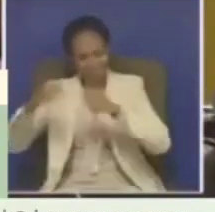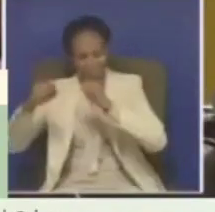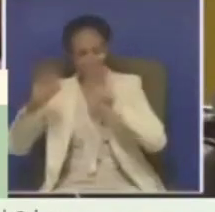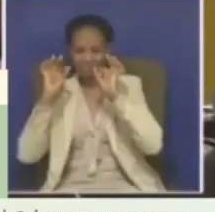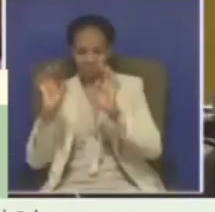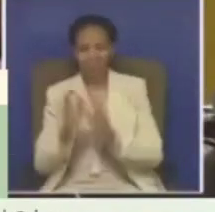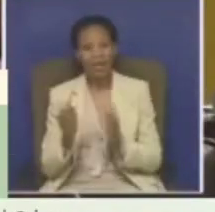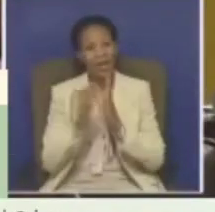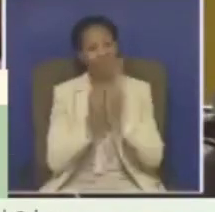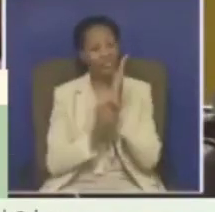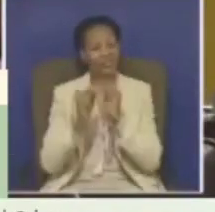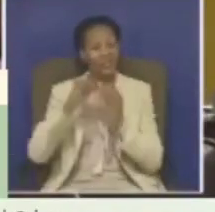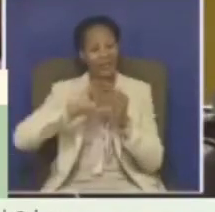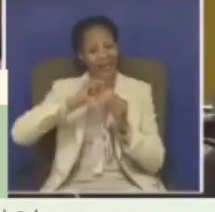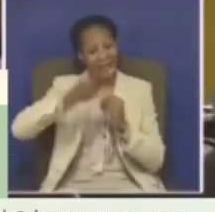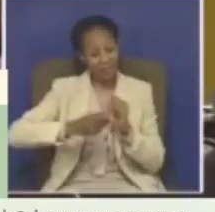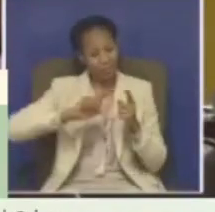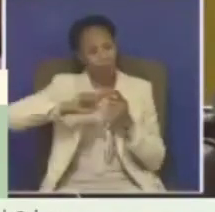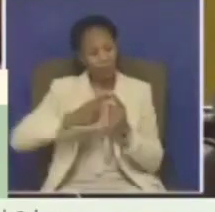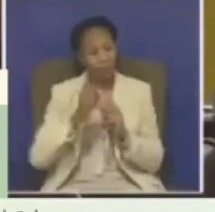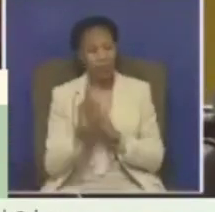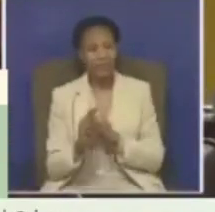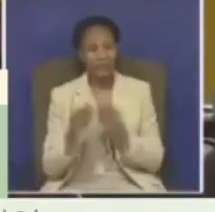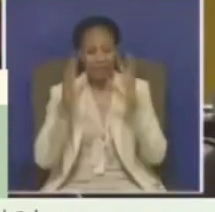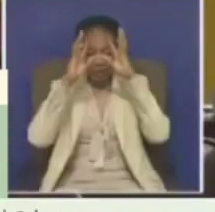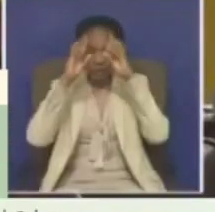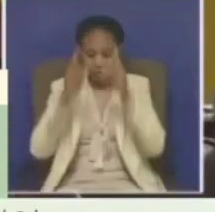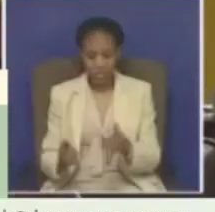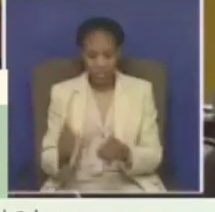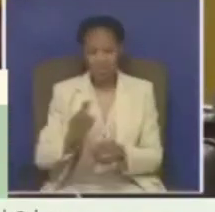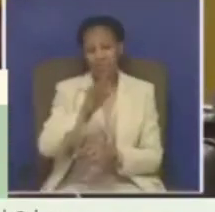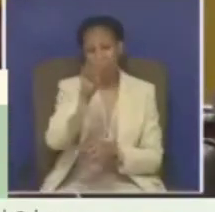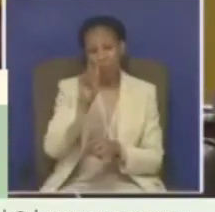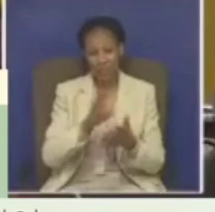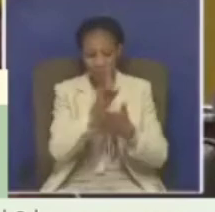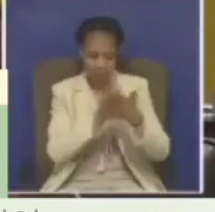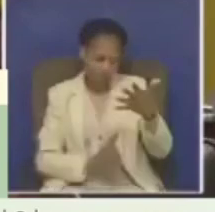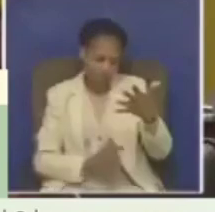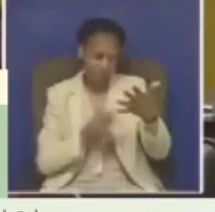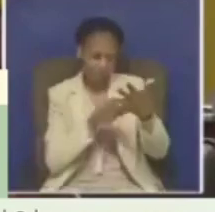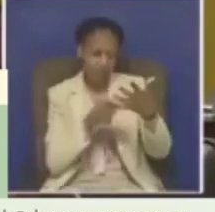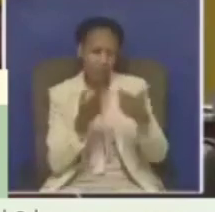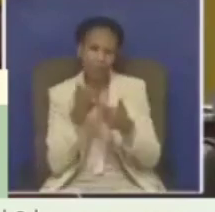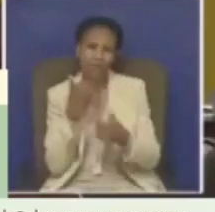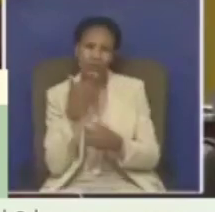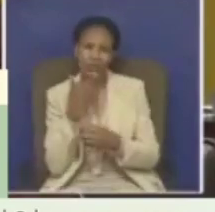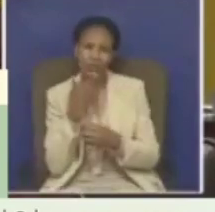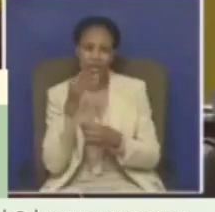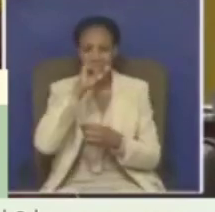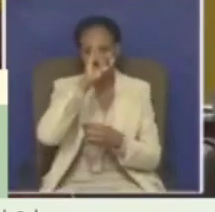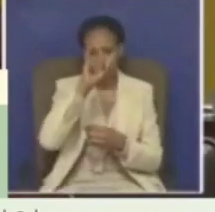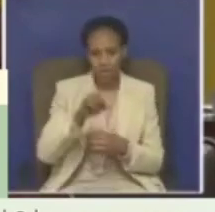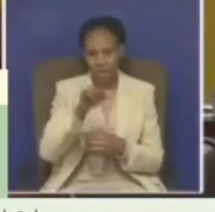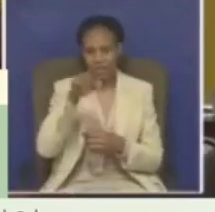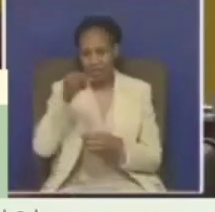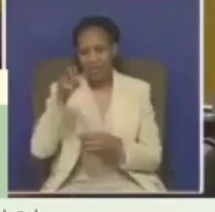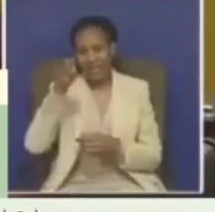The next item on the order paper is a decision of question on the draft resolution in the name of Mr. J.S.